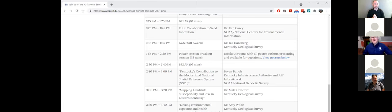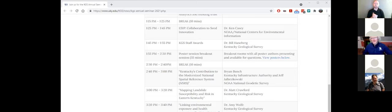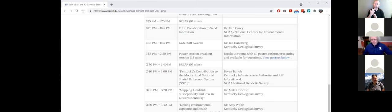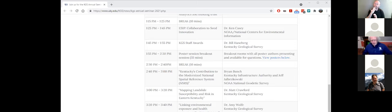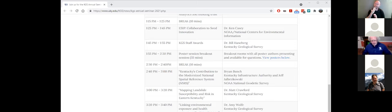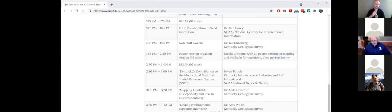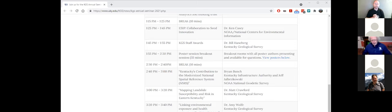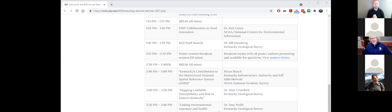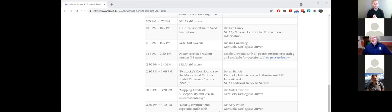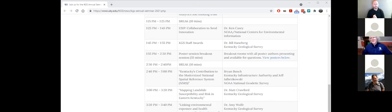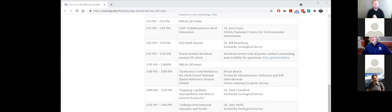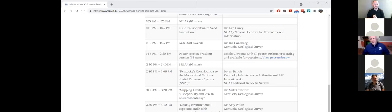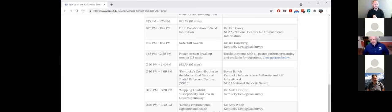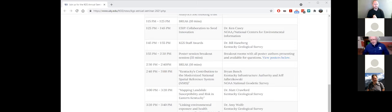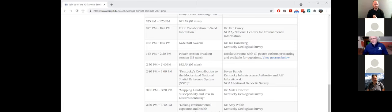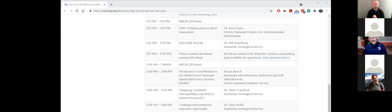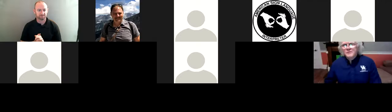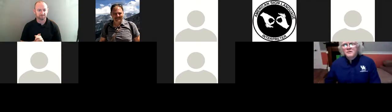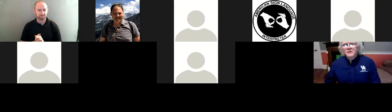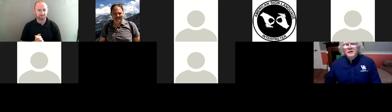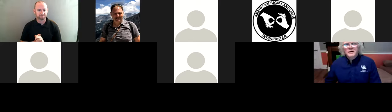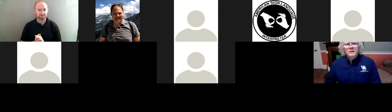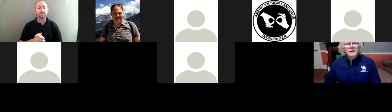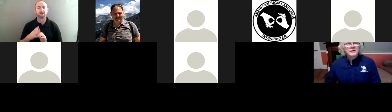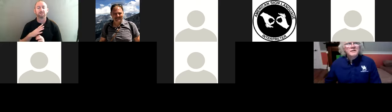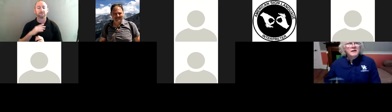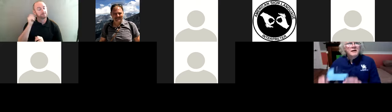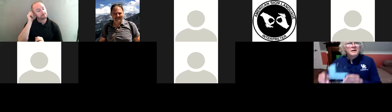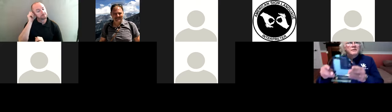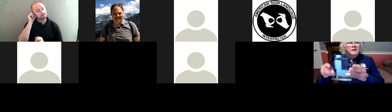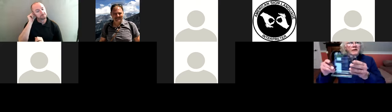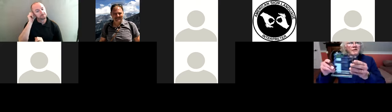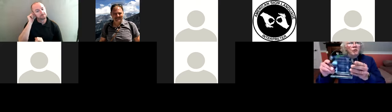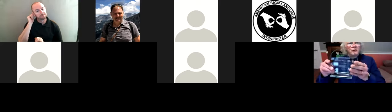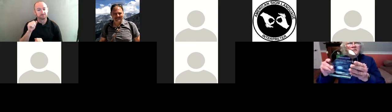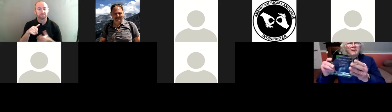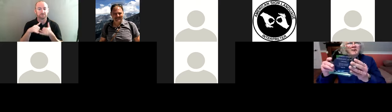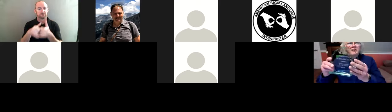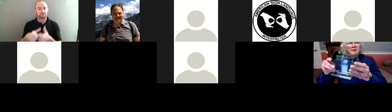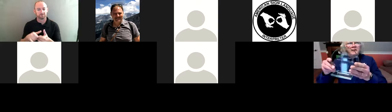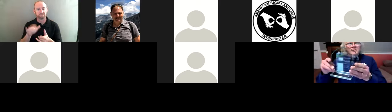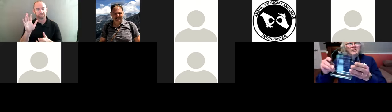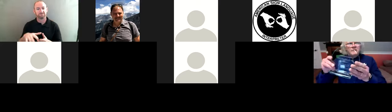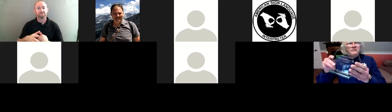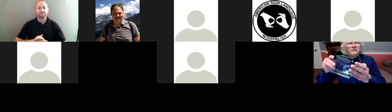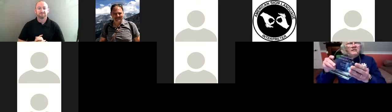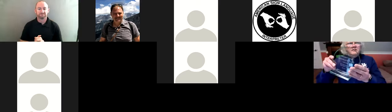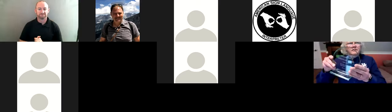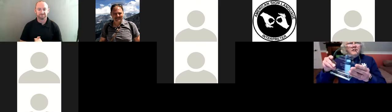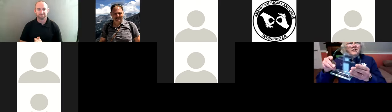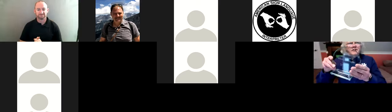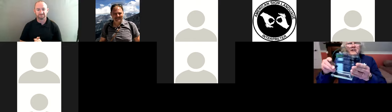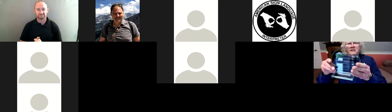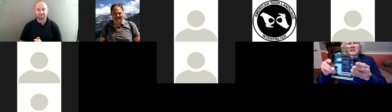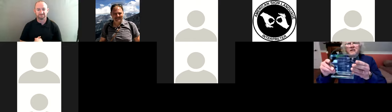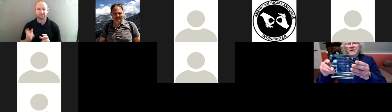Yes, we can. Okay, I was going to. Well, I guess I can't look down. So here is Doug's award. It's sort of hard